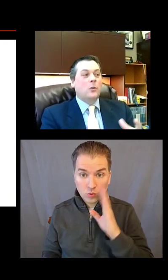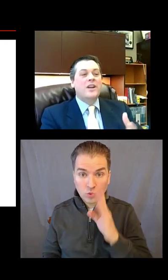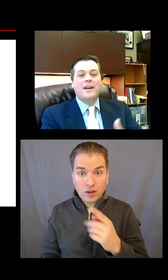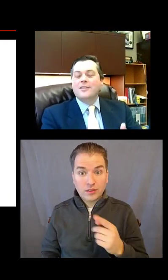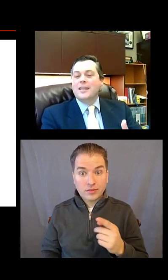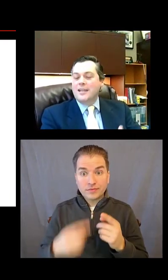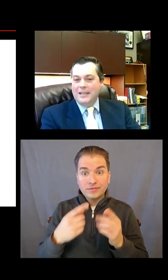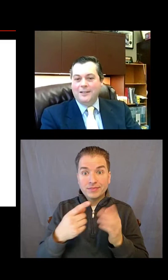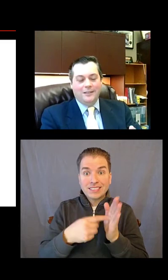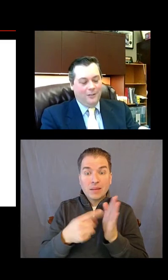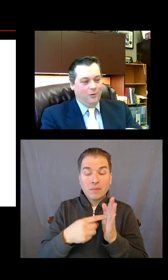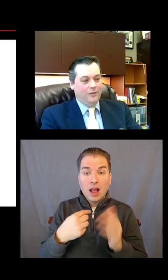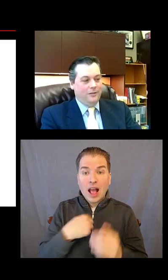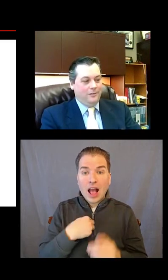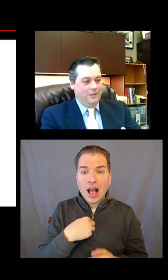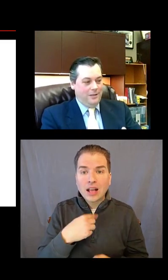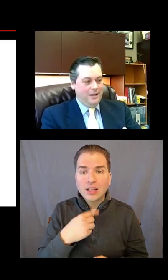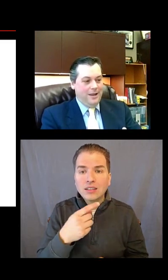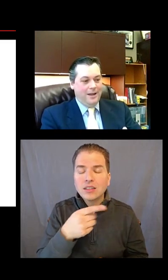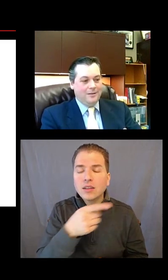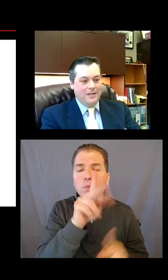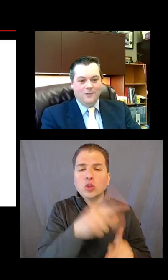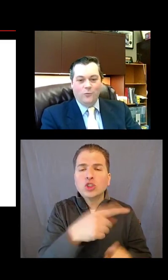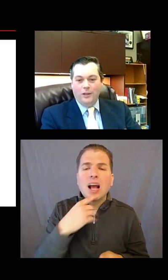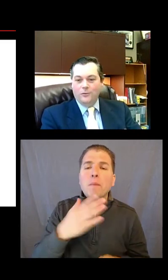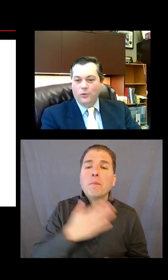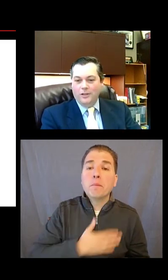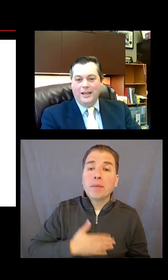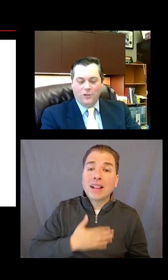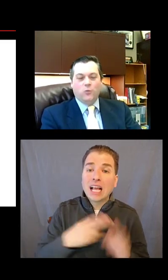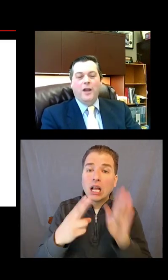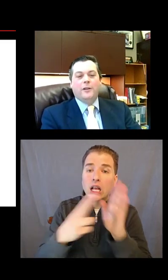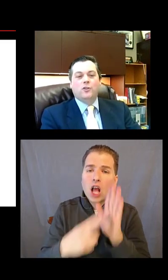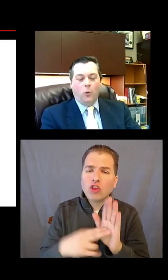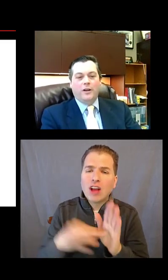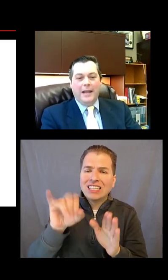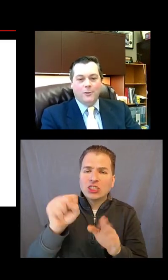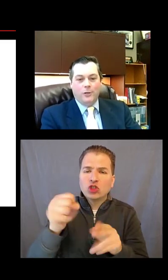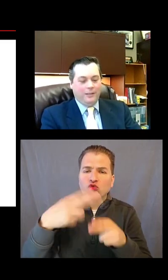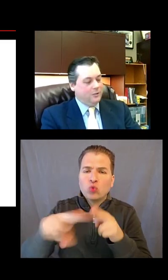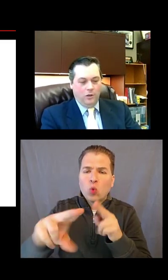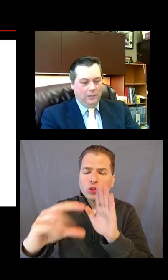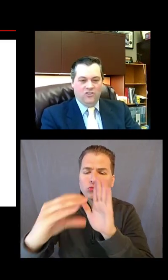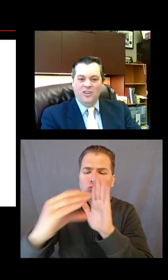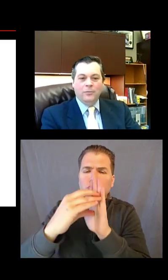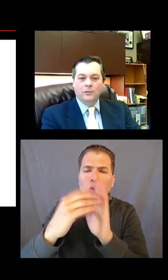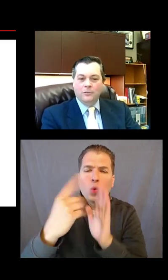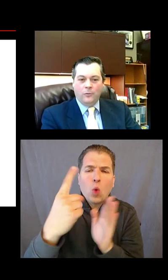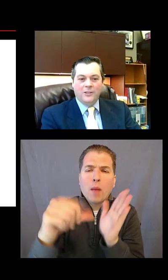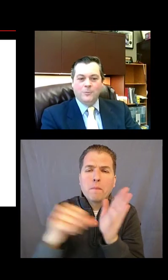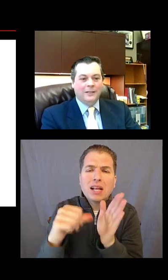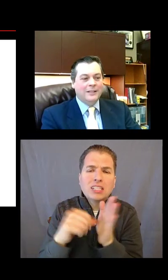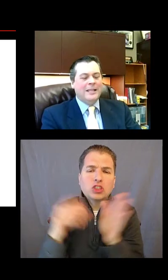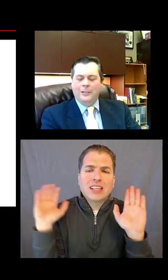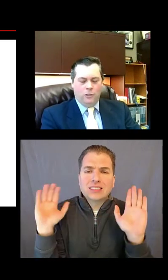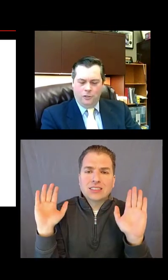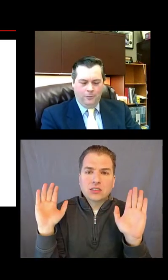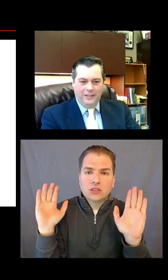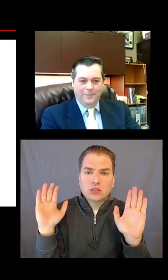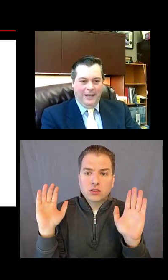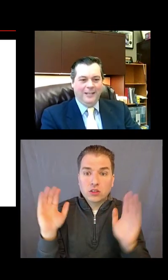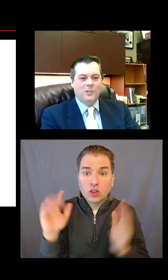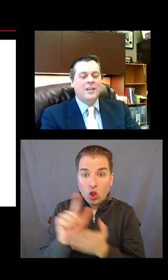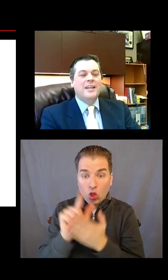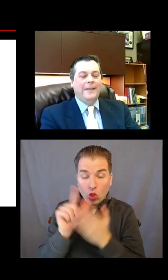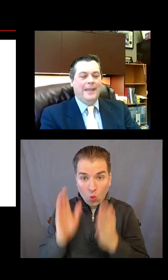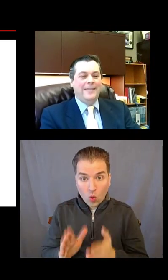clients, whenever they come in, the thing I had to begin with was, I just want a short contract. It's a simple arrangement. It just should